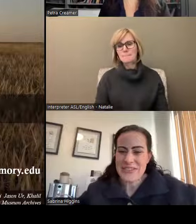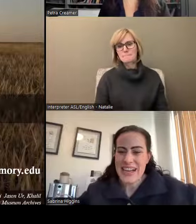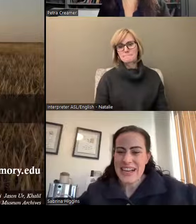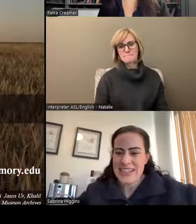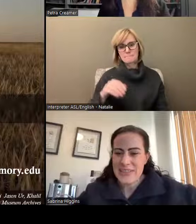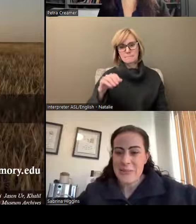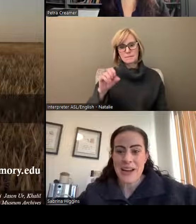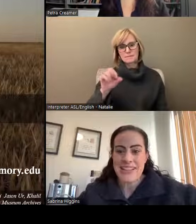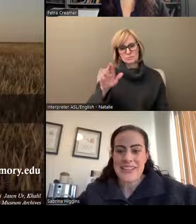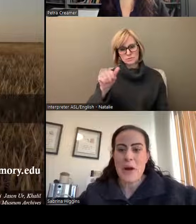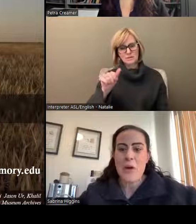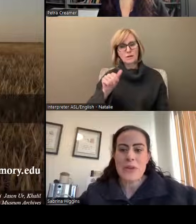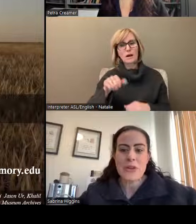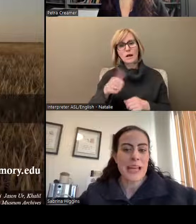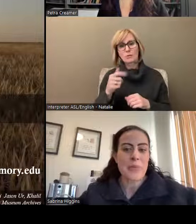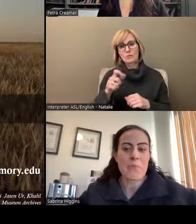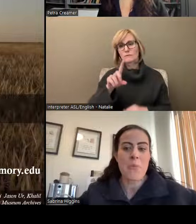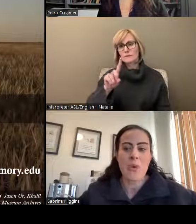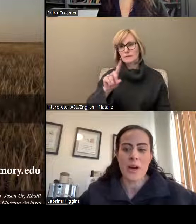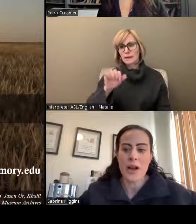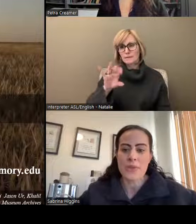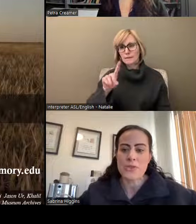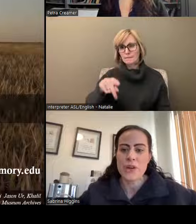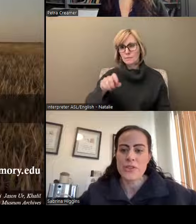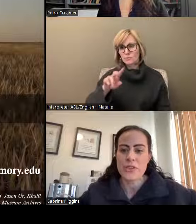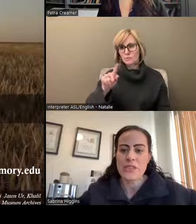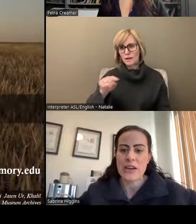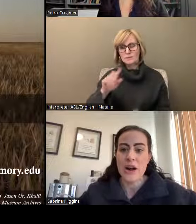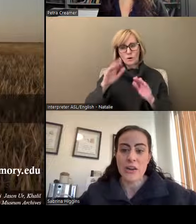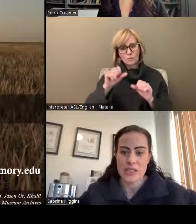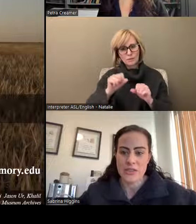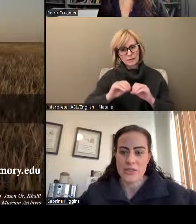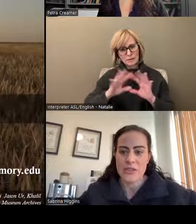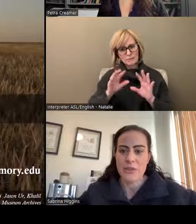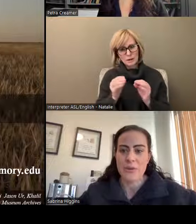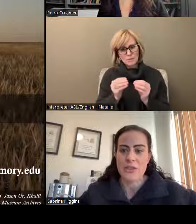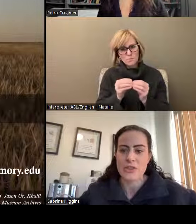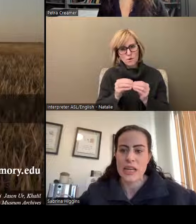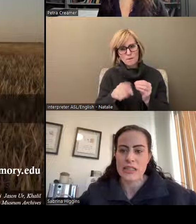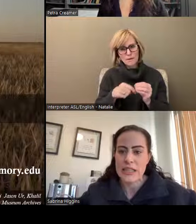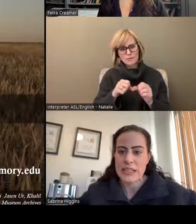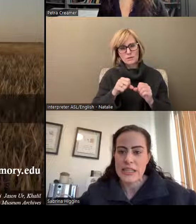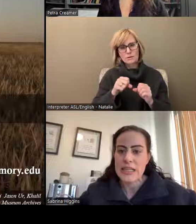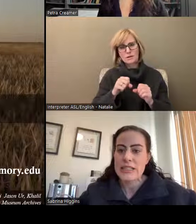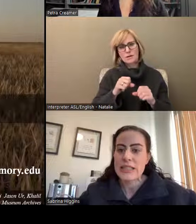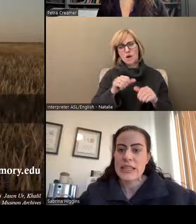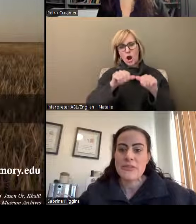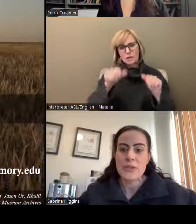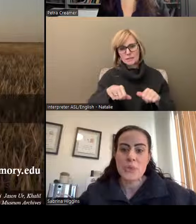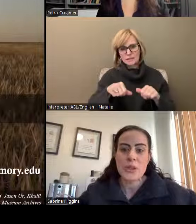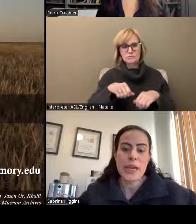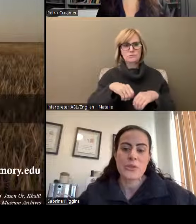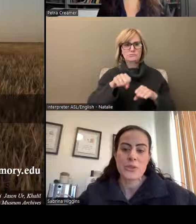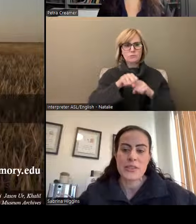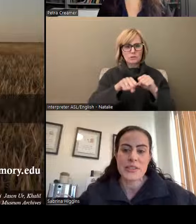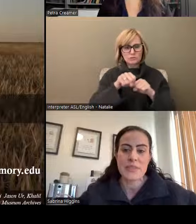here from David Perez. I'm hoping you could elaborate more on the structures and architectures of the provincial and elite. Did the